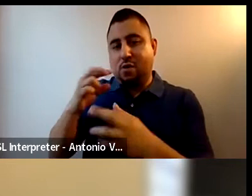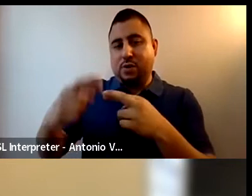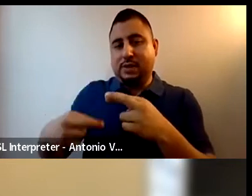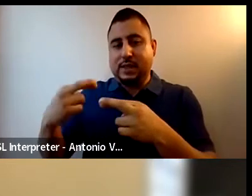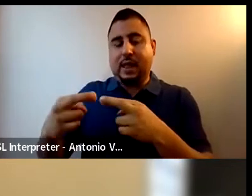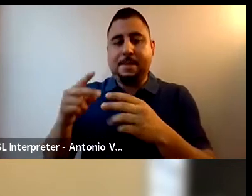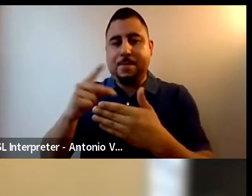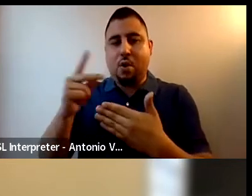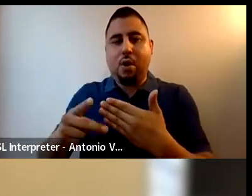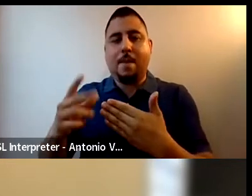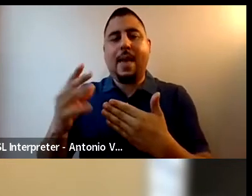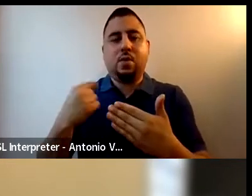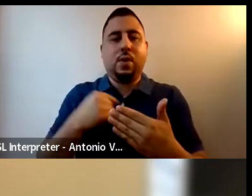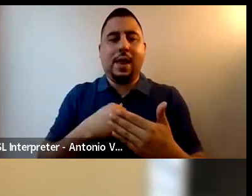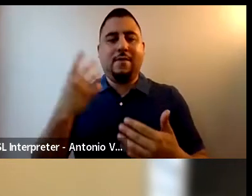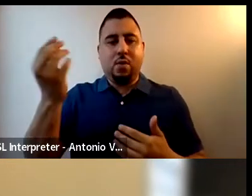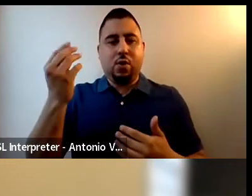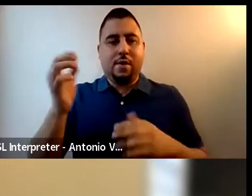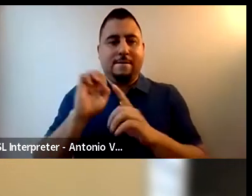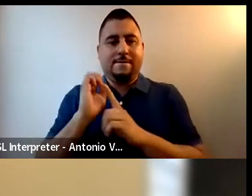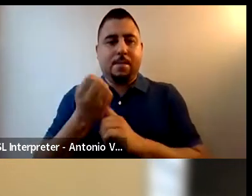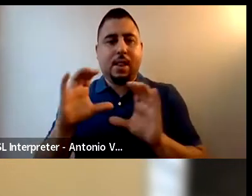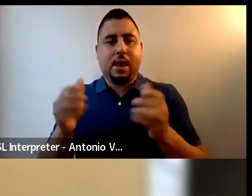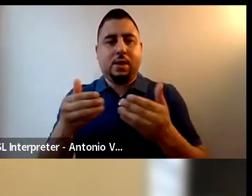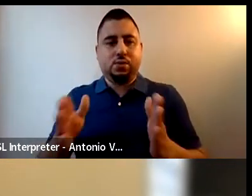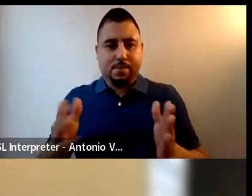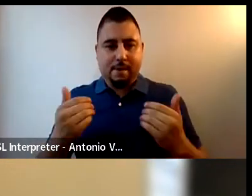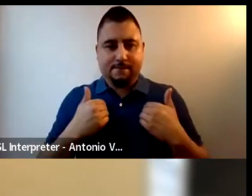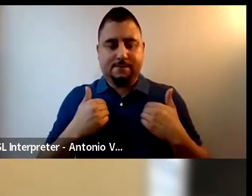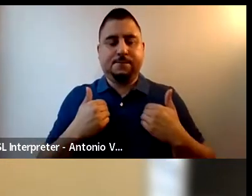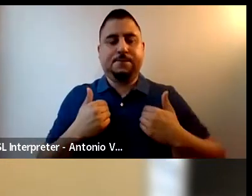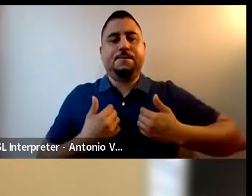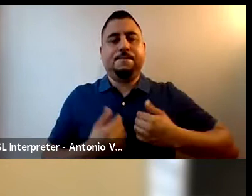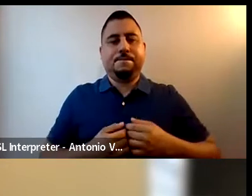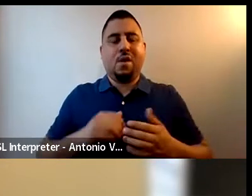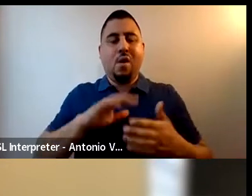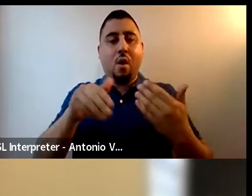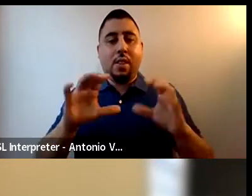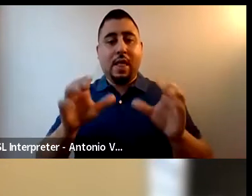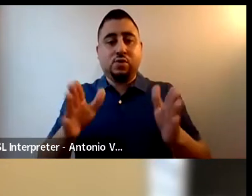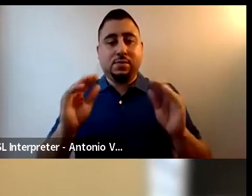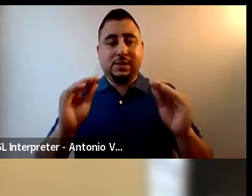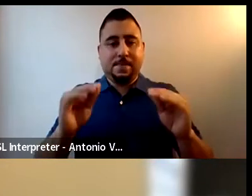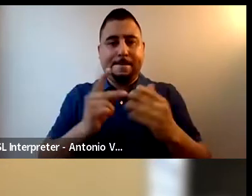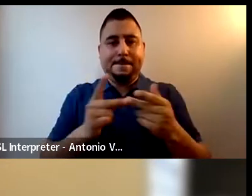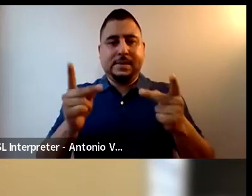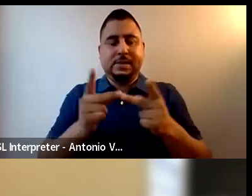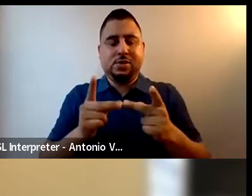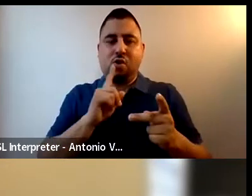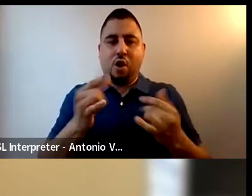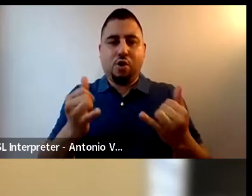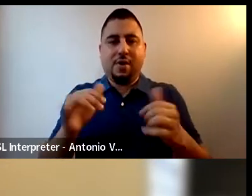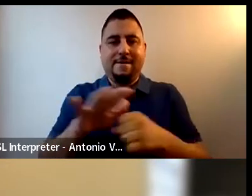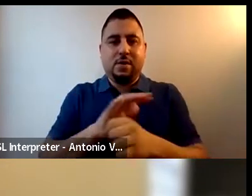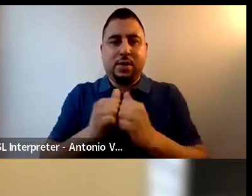program, and we have an outdoor environmental classroom. All classroom teaching positions are currently filled